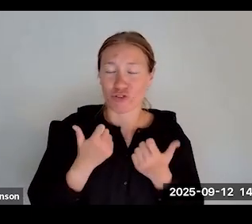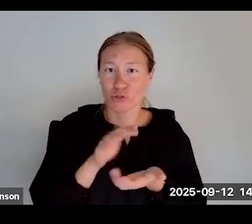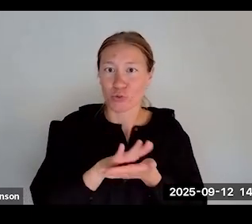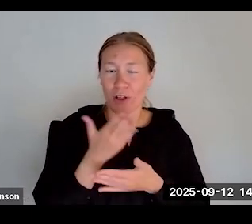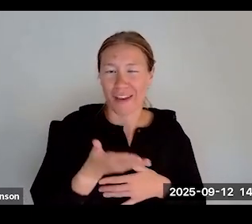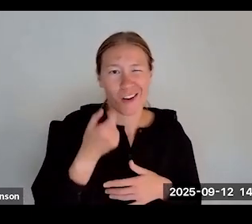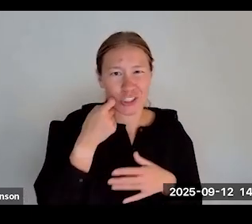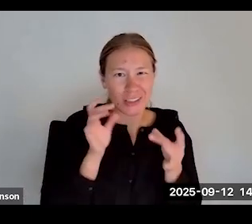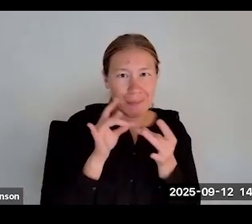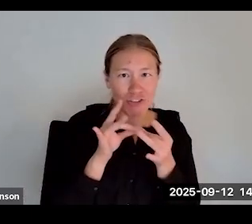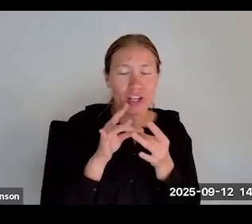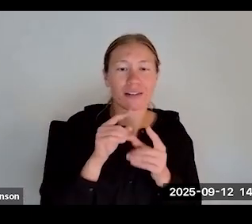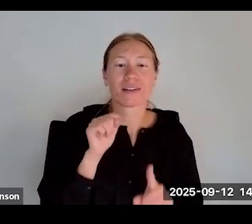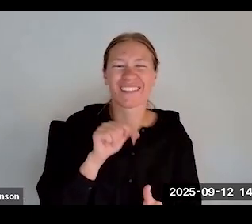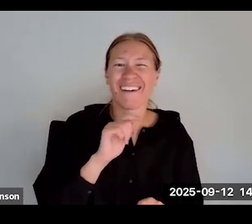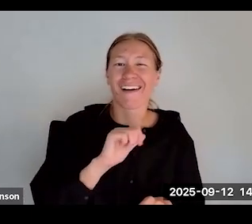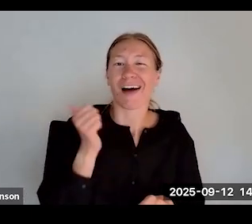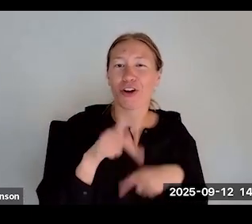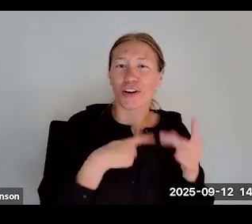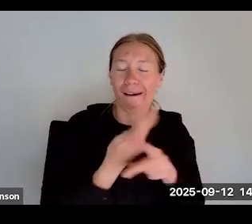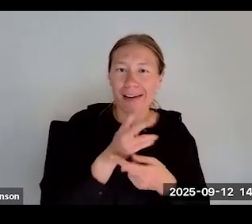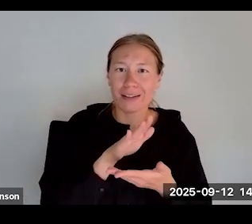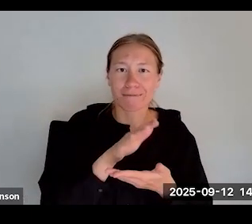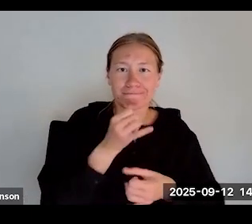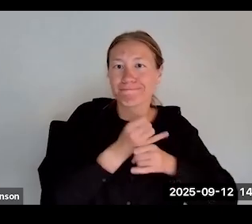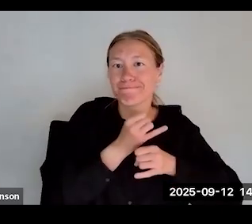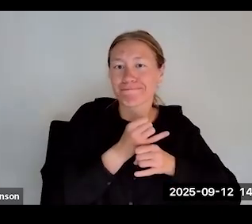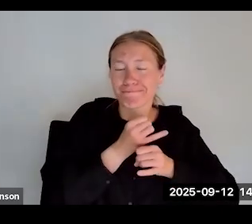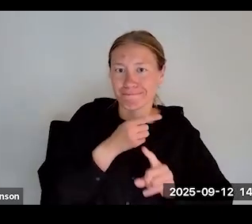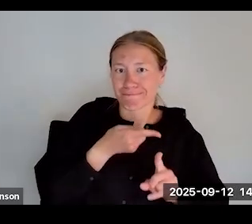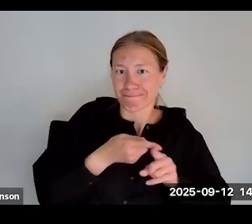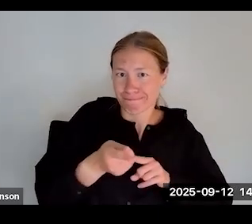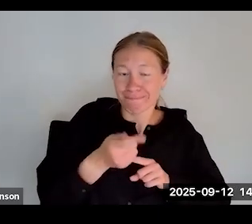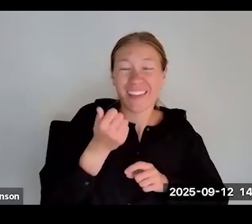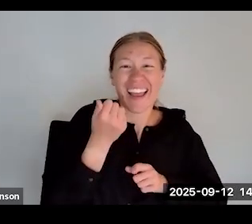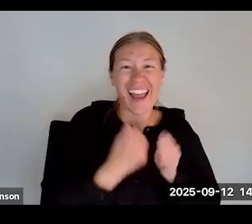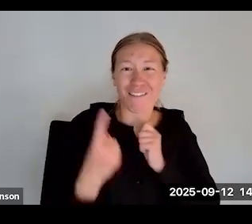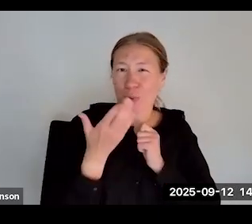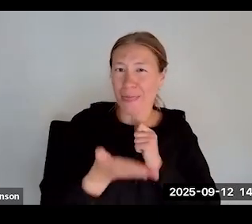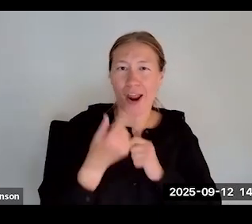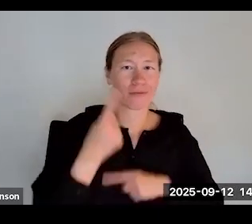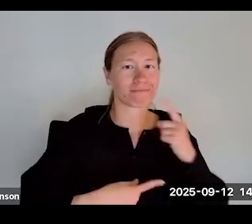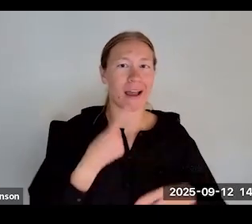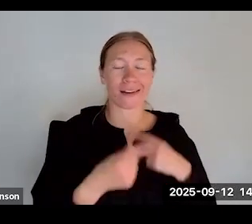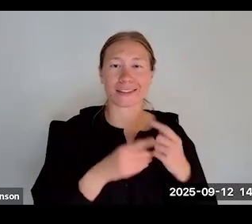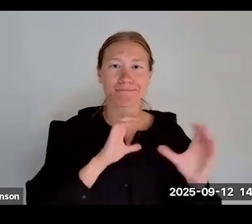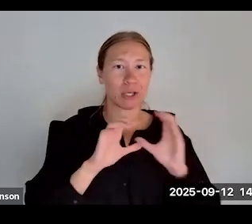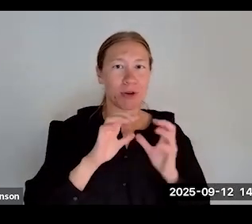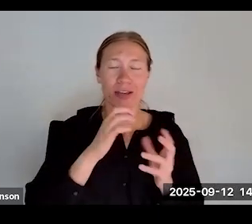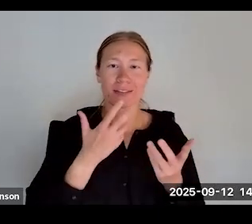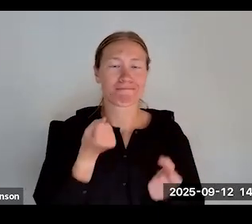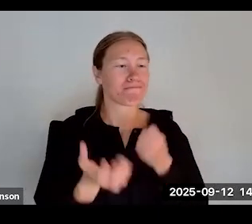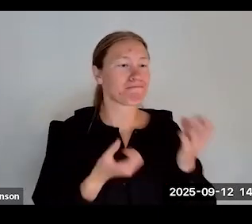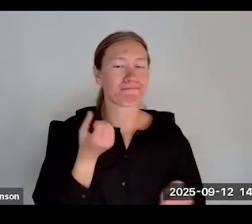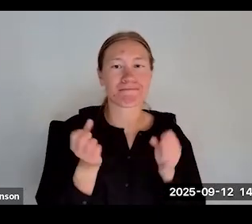as I just mentioned, that other type of school. So here, everyone in the school uses sign language to communicate. And the story follows